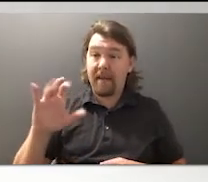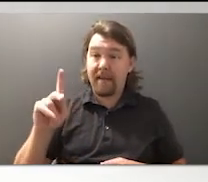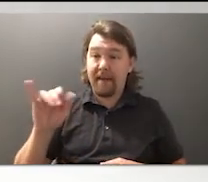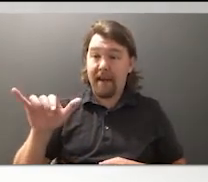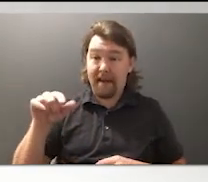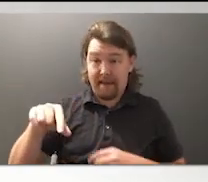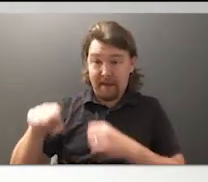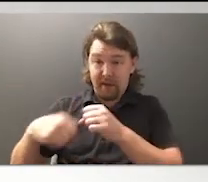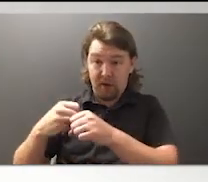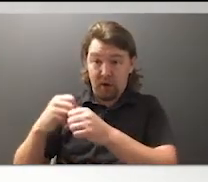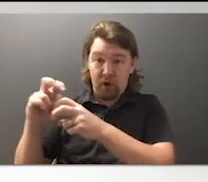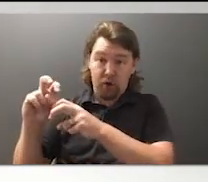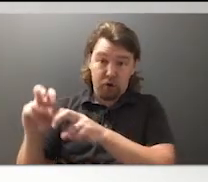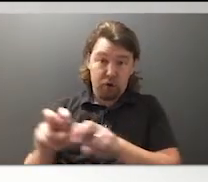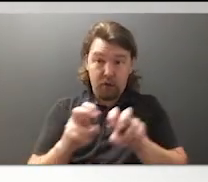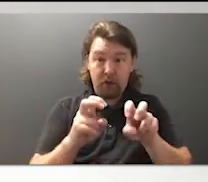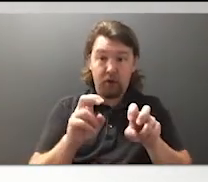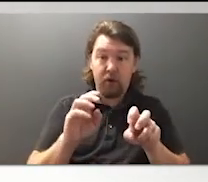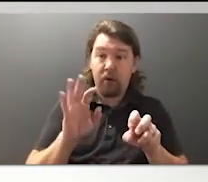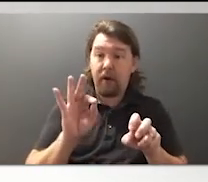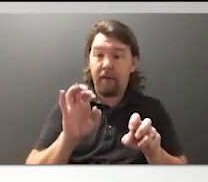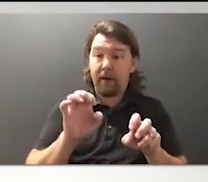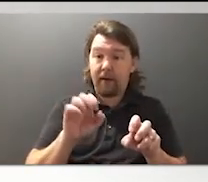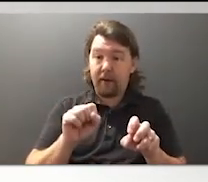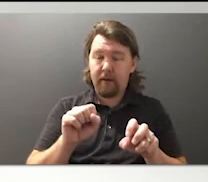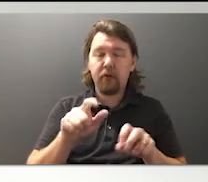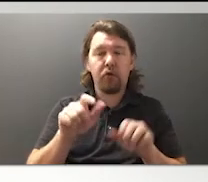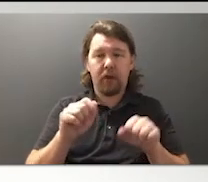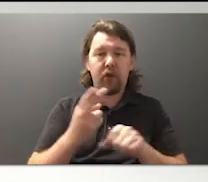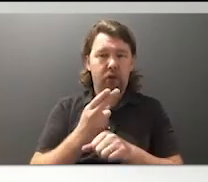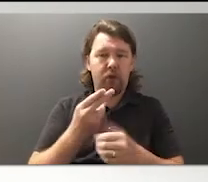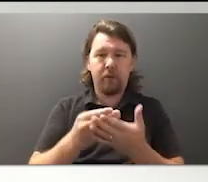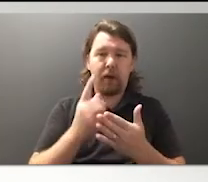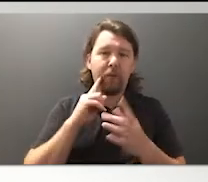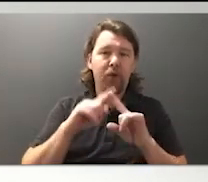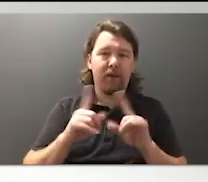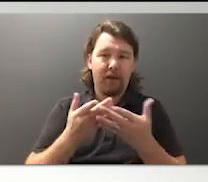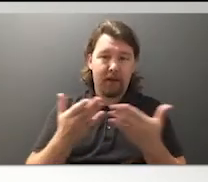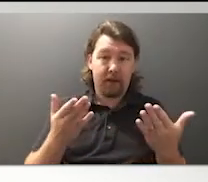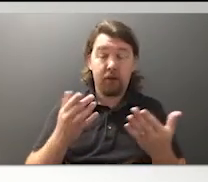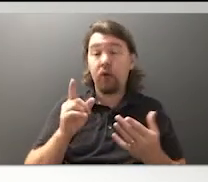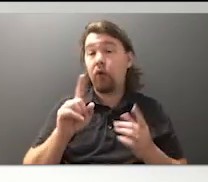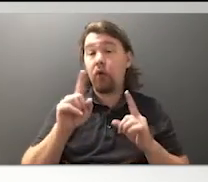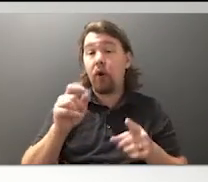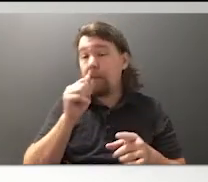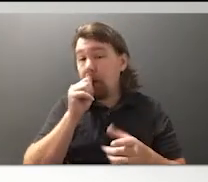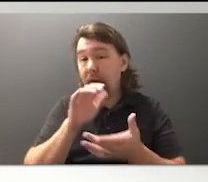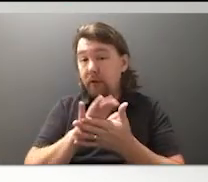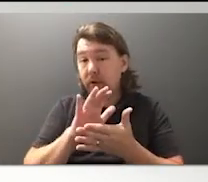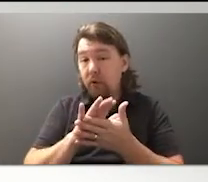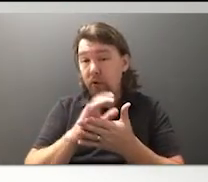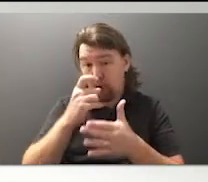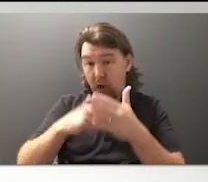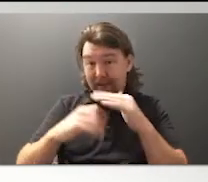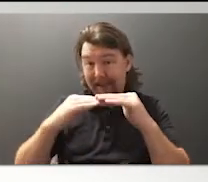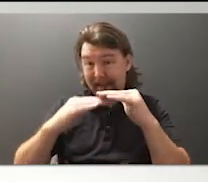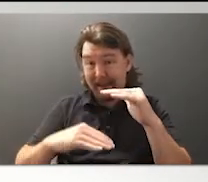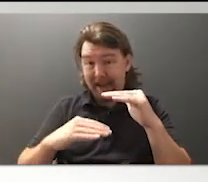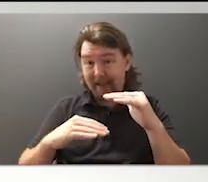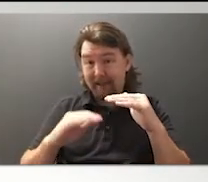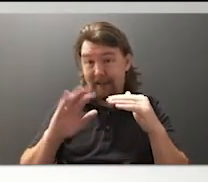Family Empowerment, you can use your funds for different things. So if you go to a private school that costs less than your scholarship money, you can